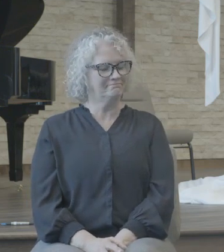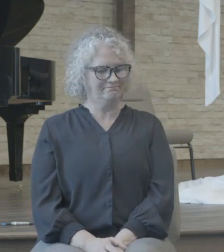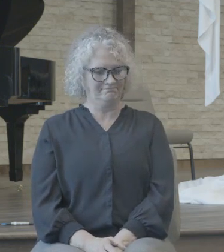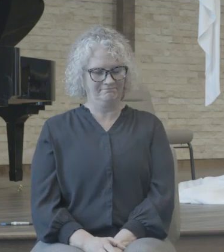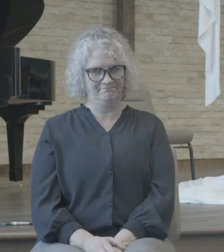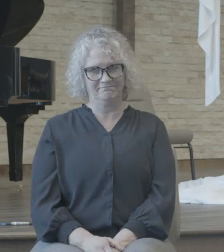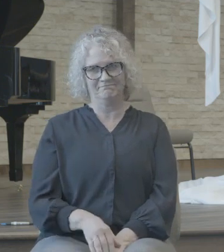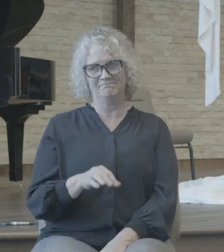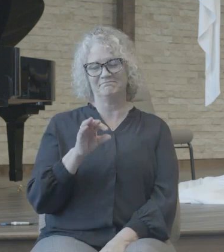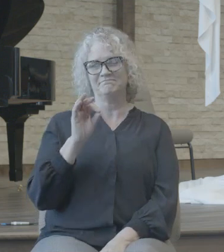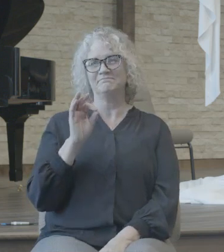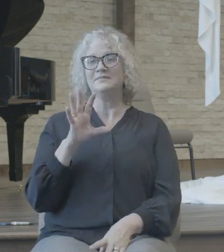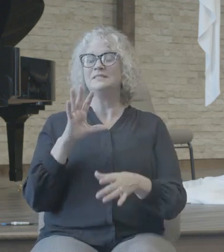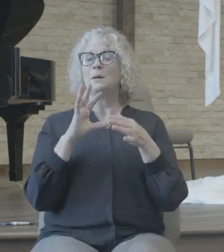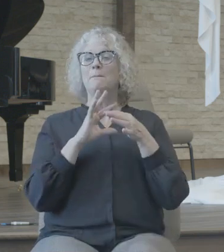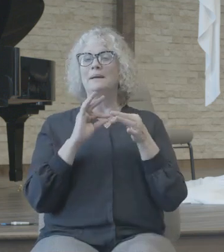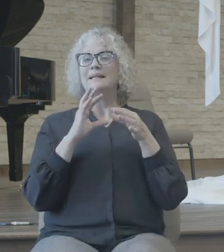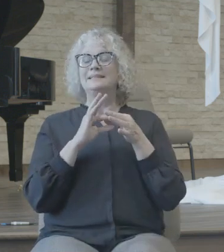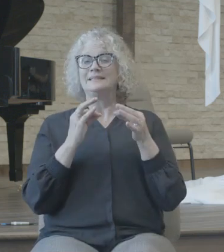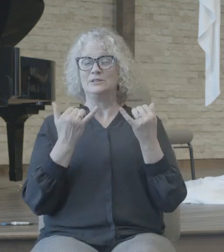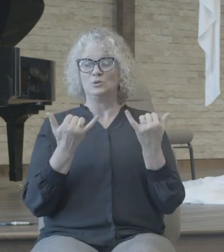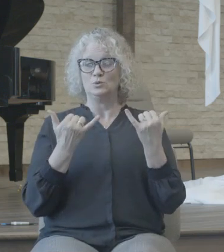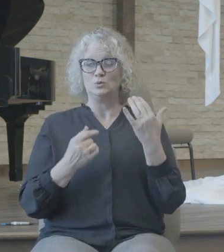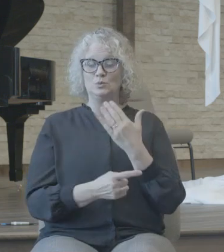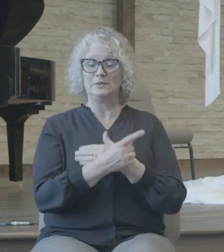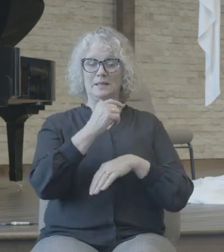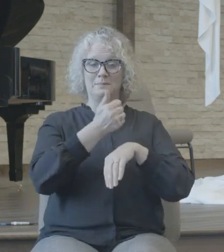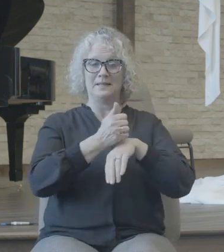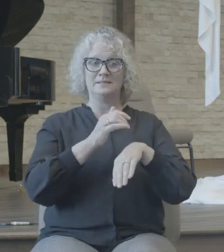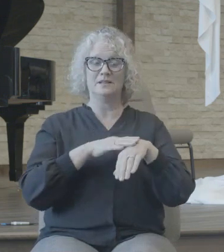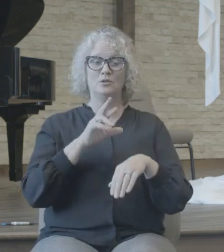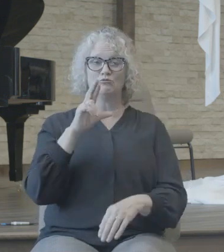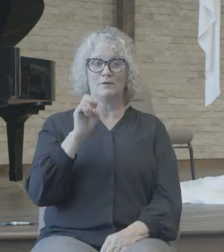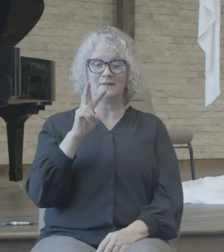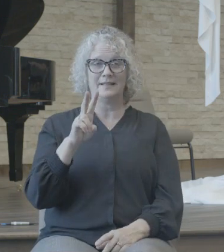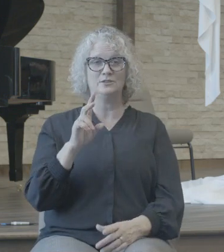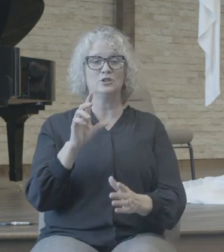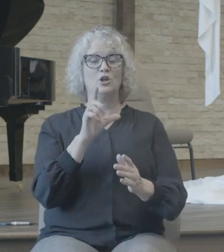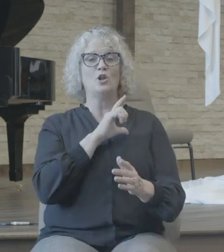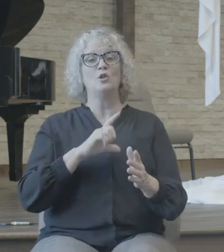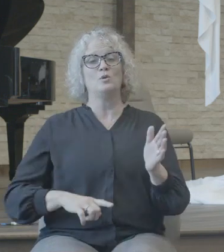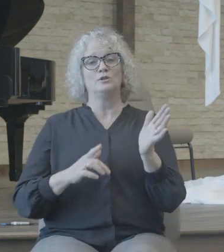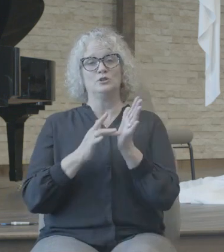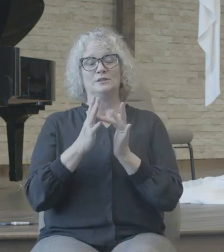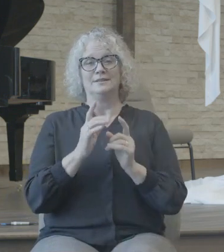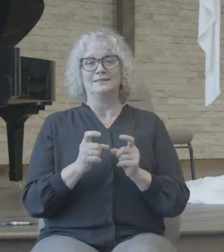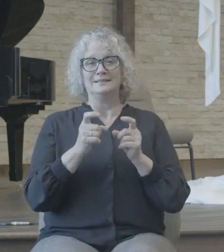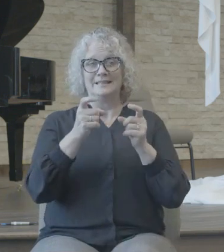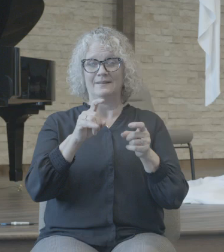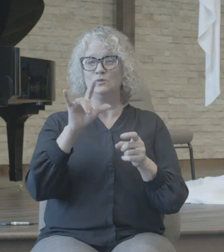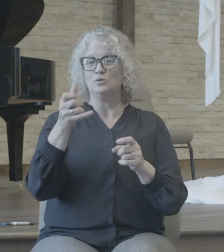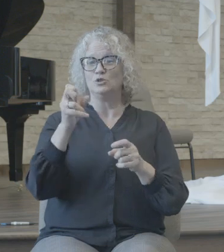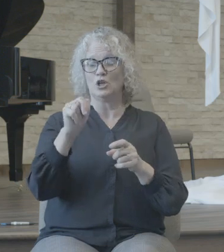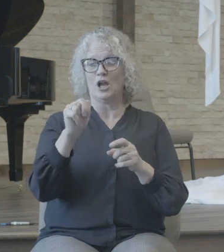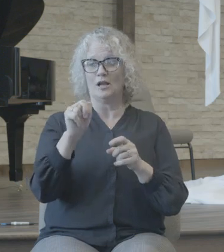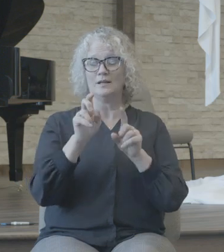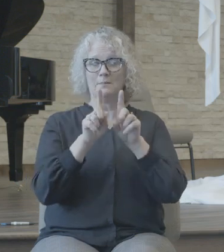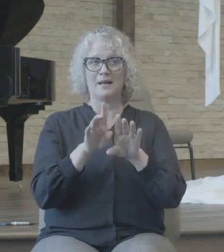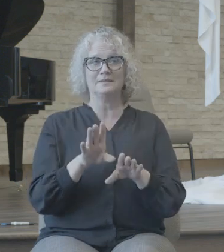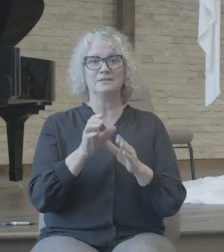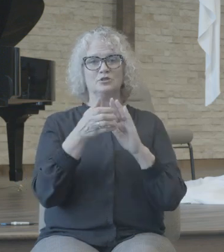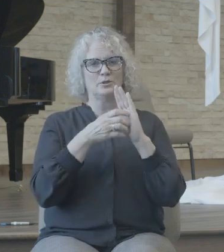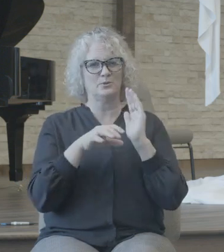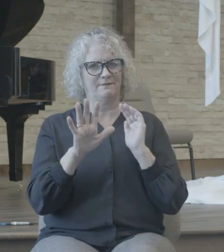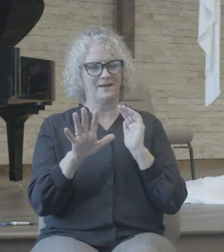The message today is based on the revelation that our Lord Jesus gave to the Apostle John, chapter